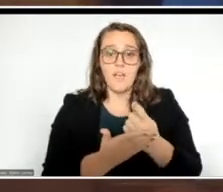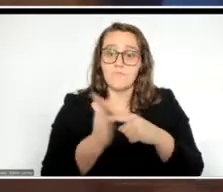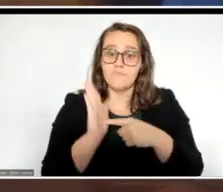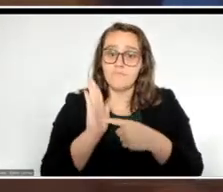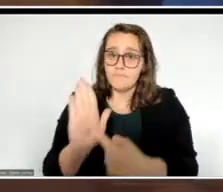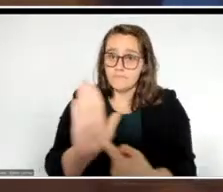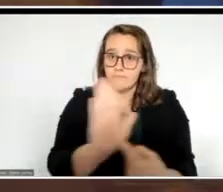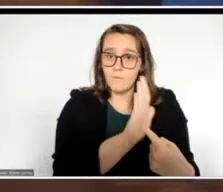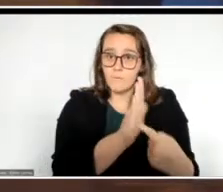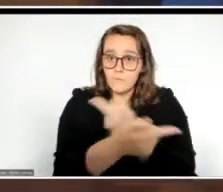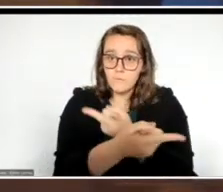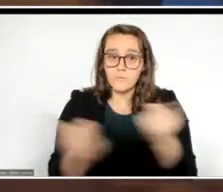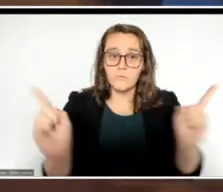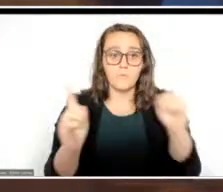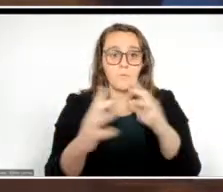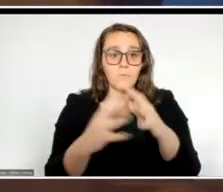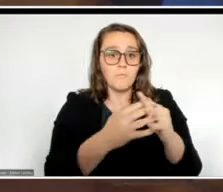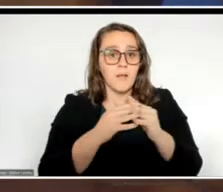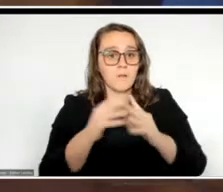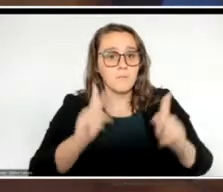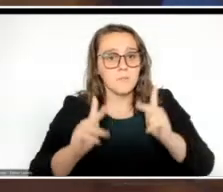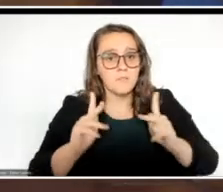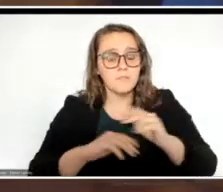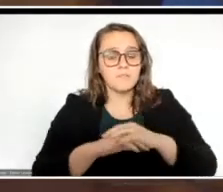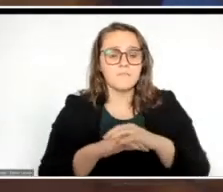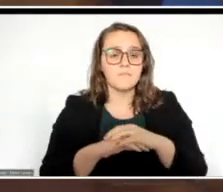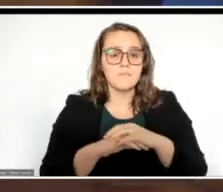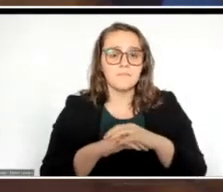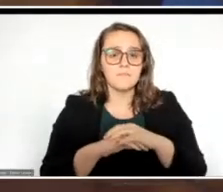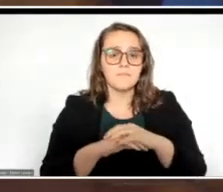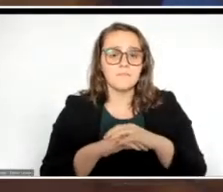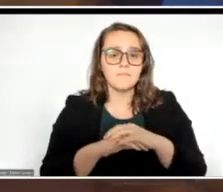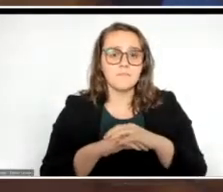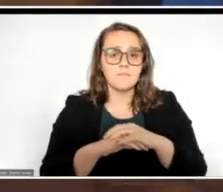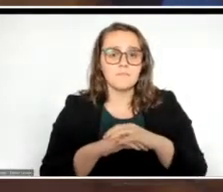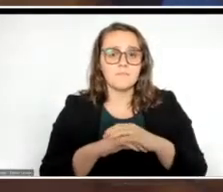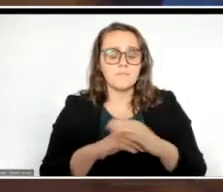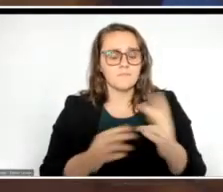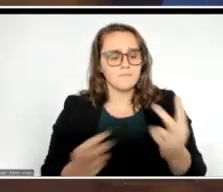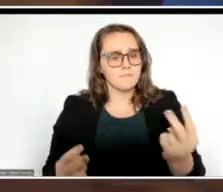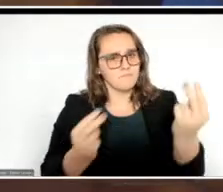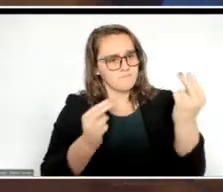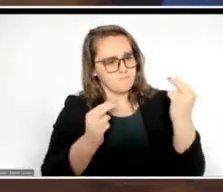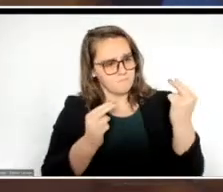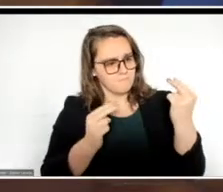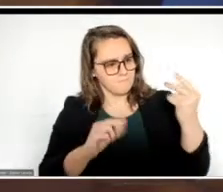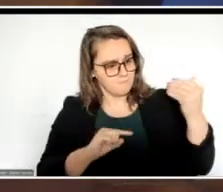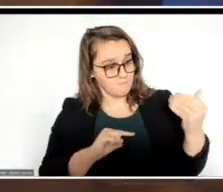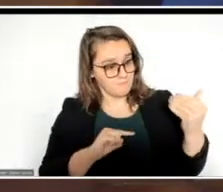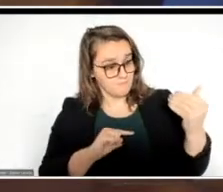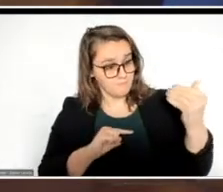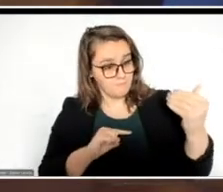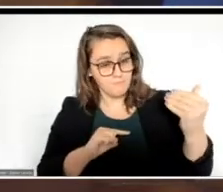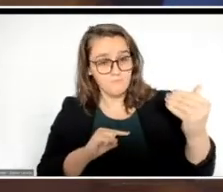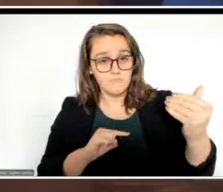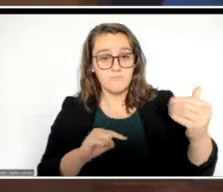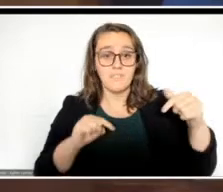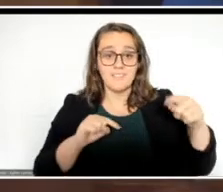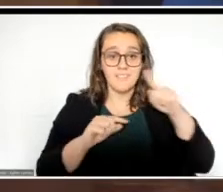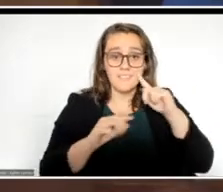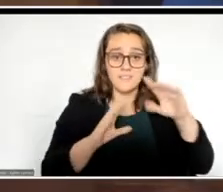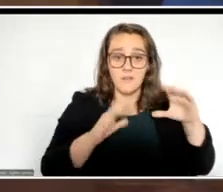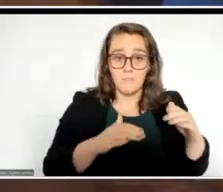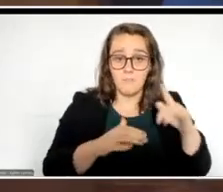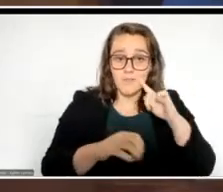people. When you look back at what has come out through this committee's work, the most striking fact is that